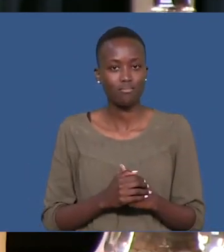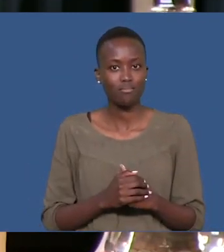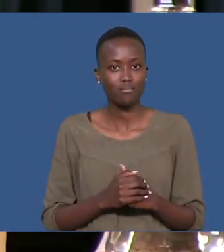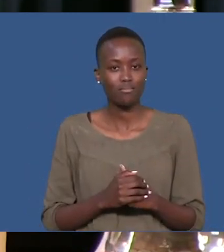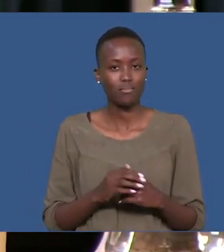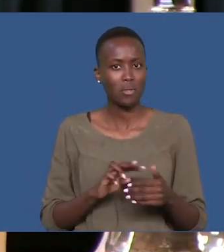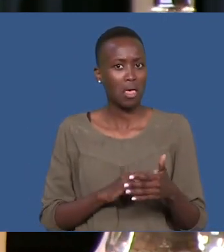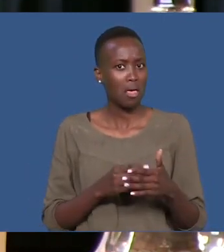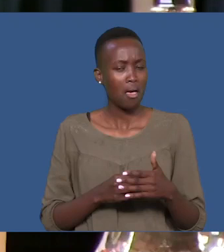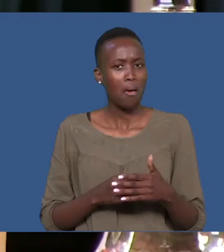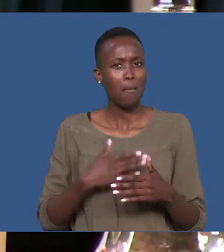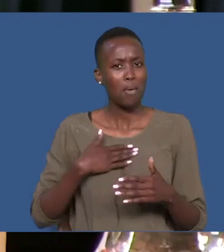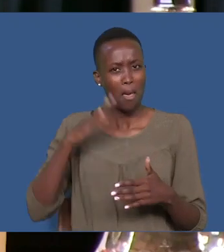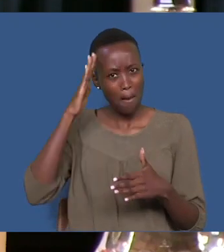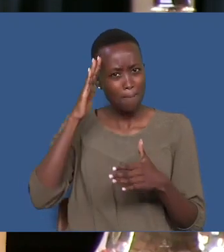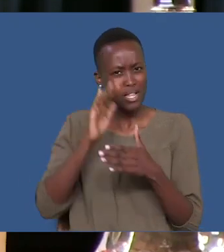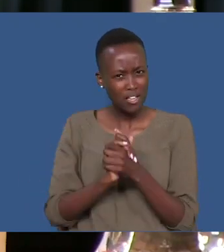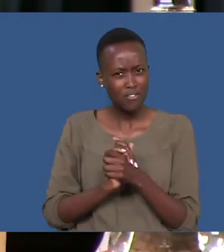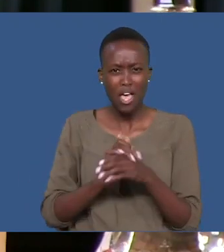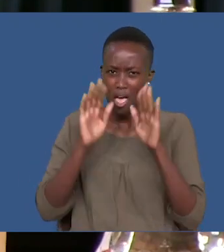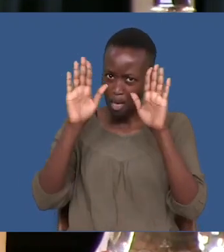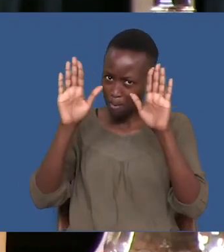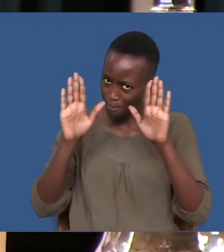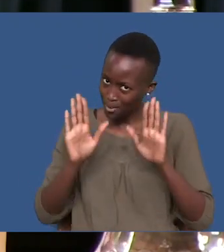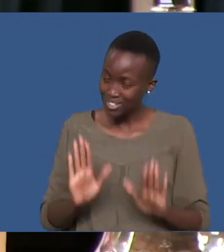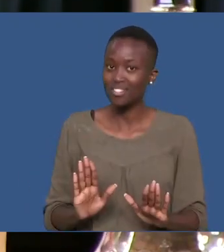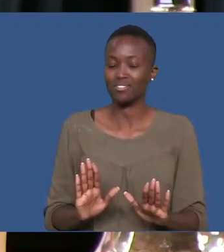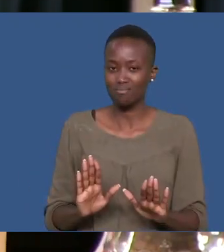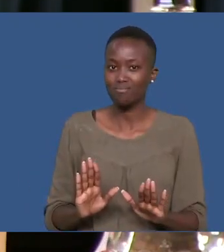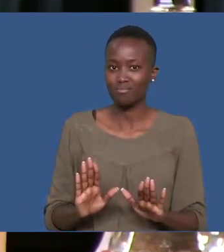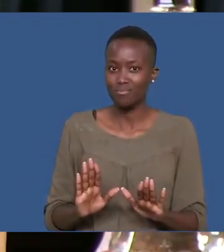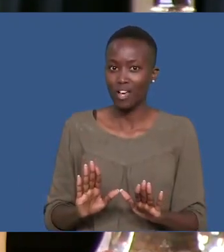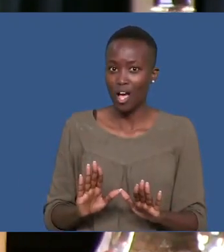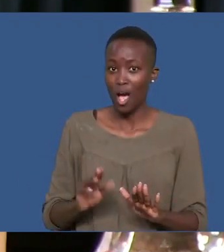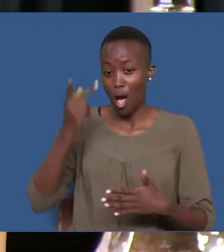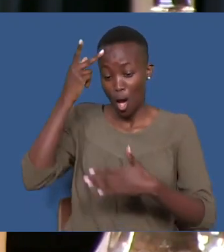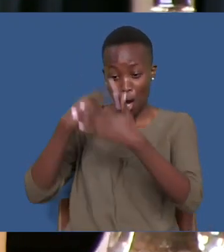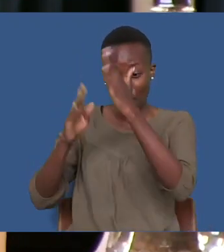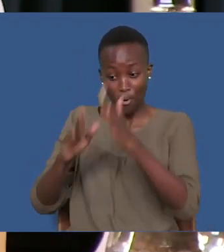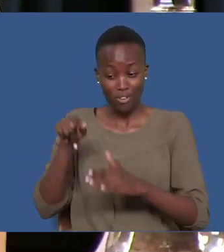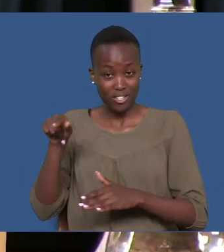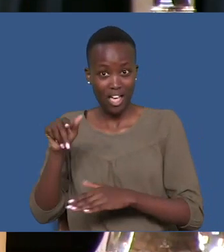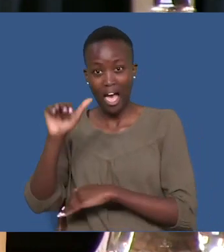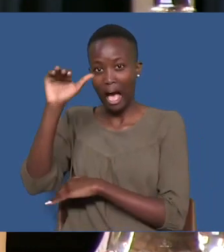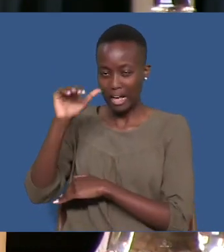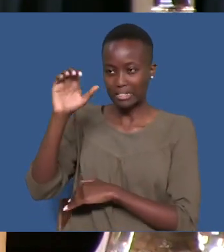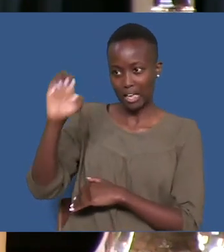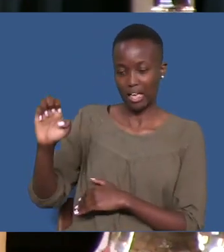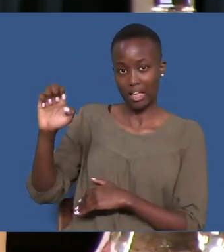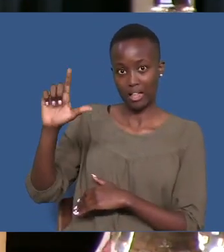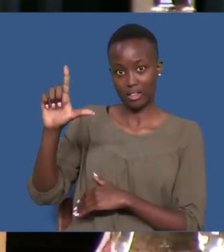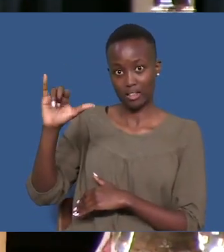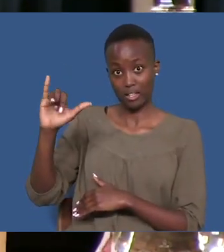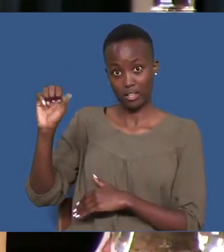isolate ourselves with Elisha. We need to draw him out from his comfort zone. Let him come with us, and